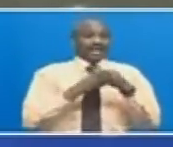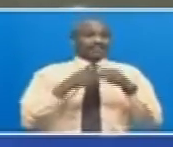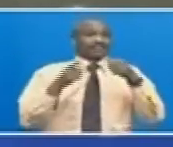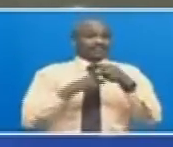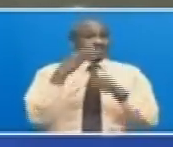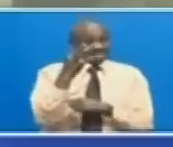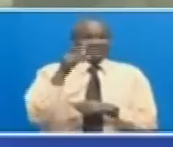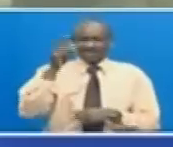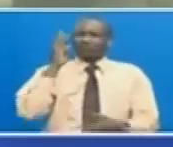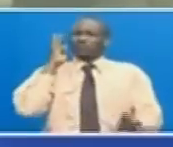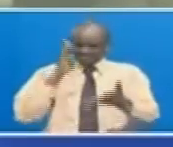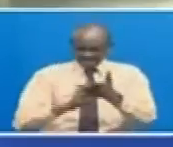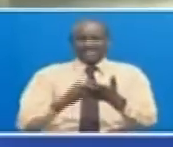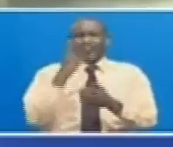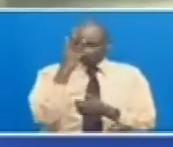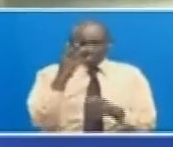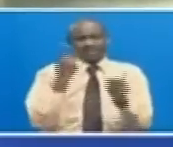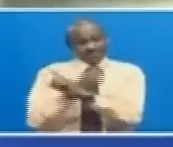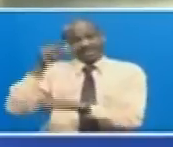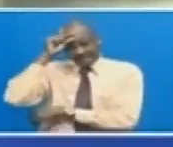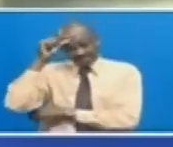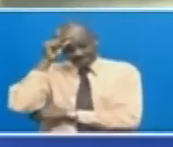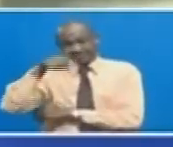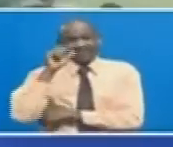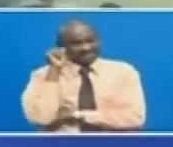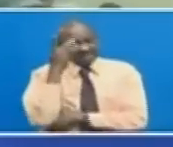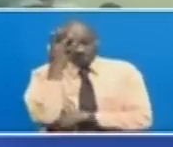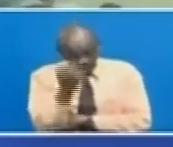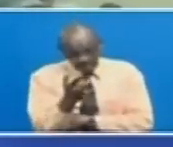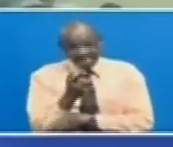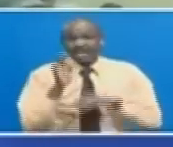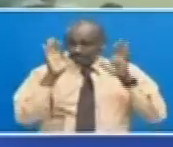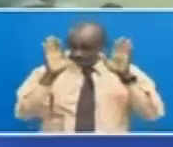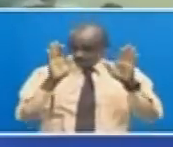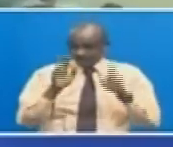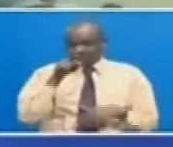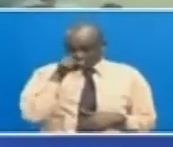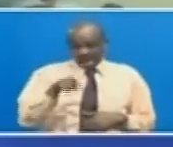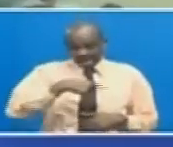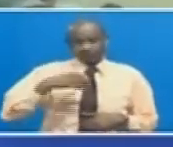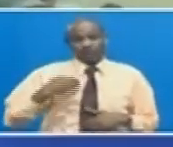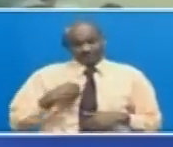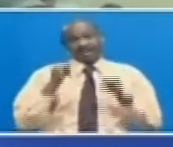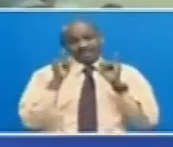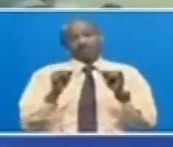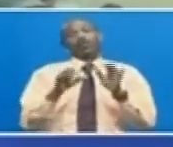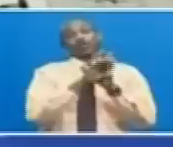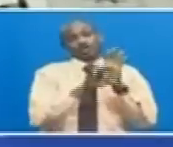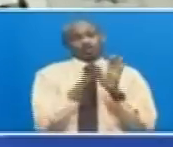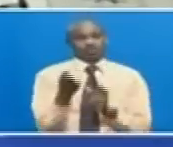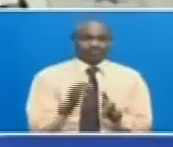has borne witness to four successive regimes and understands why it was very necessary for us to have a new